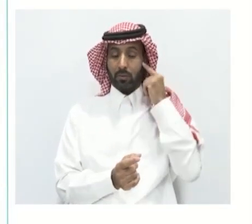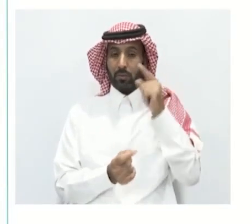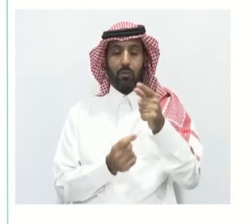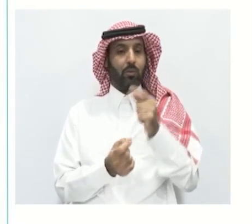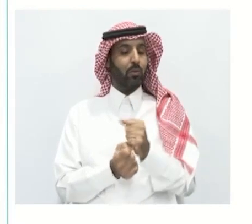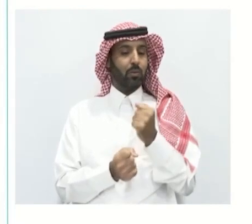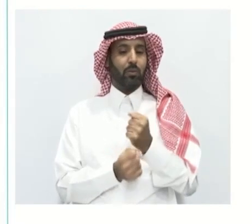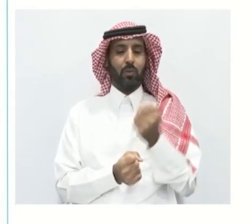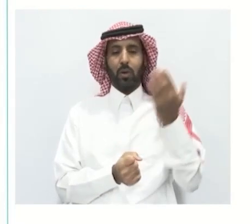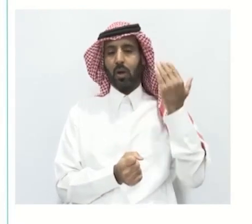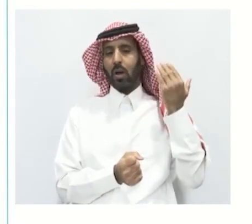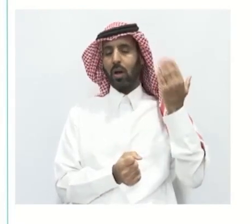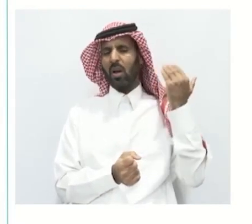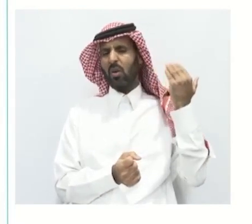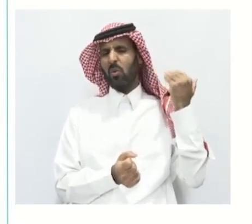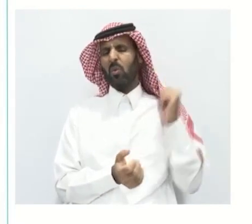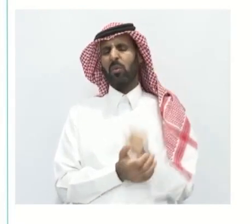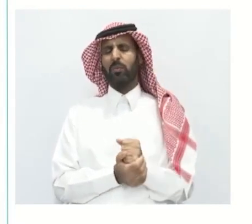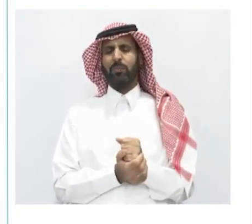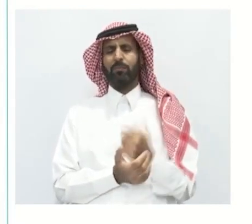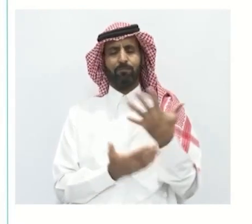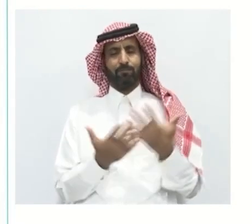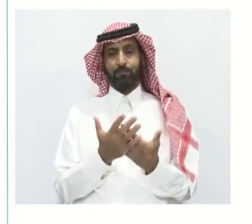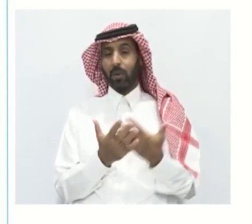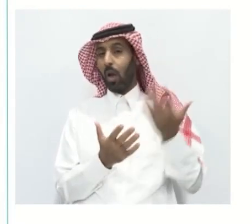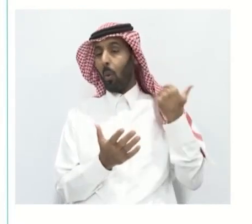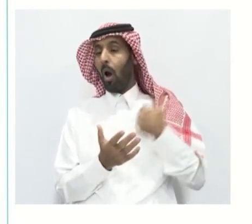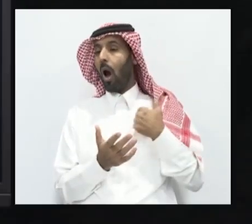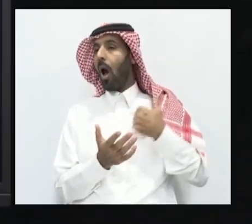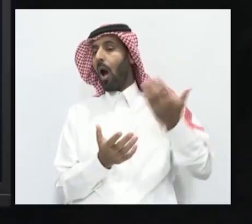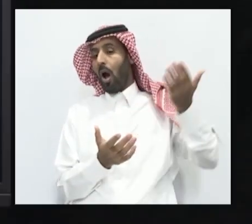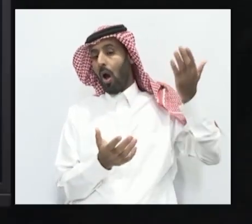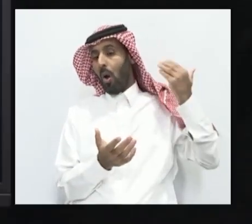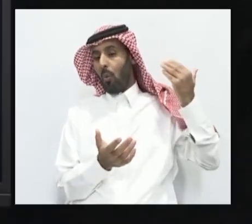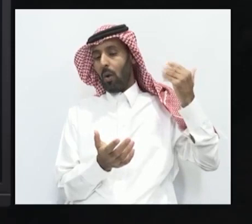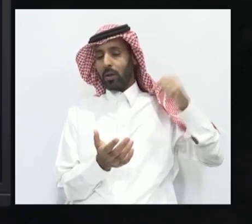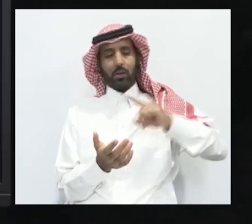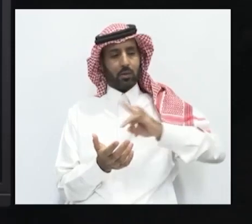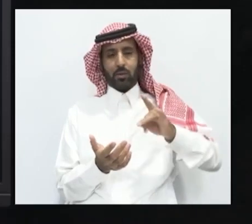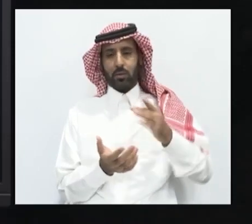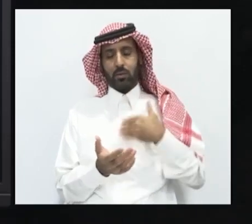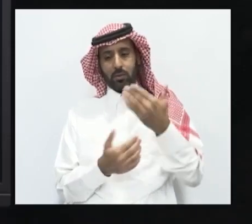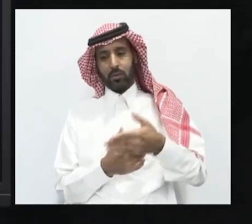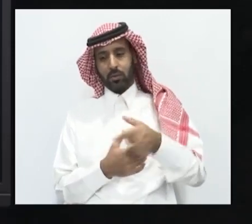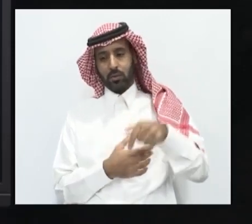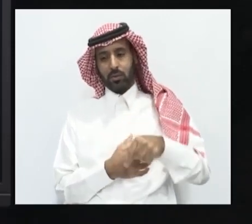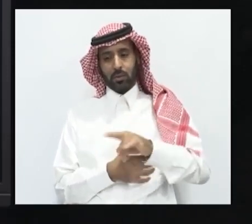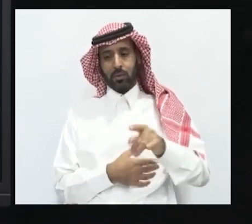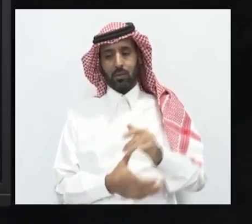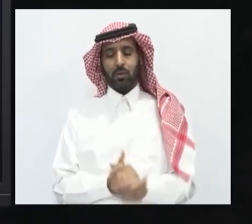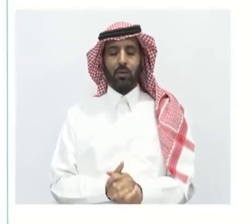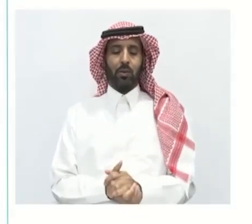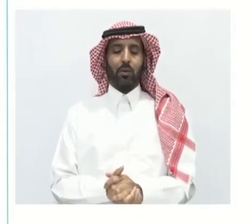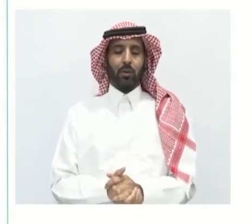to and be to talk about past states, things that are going on with you, not an